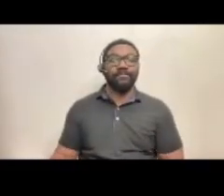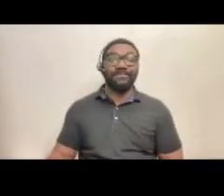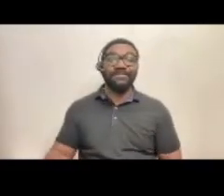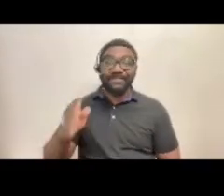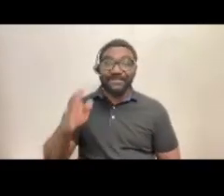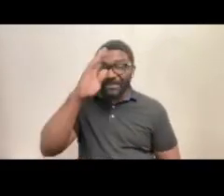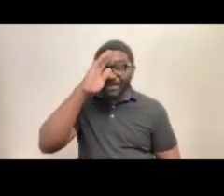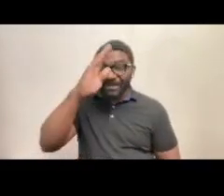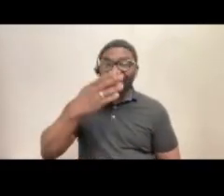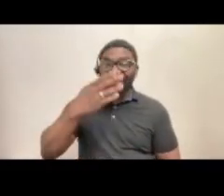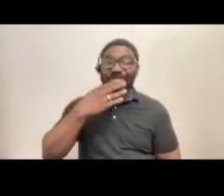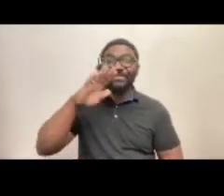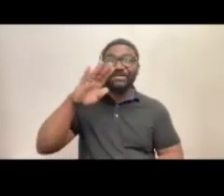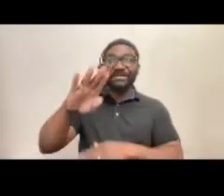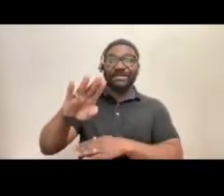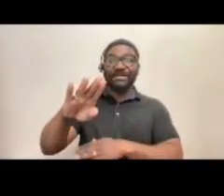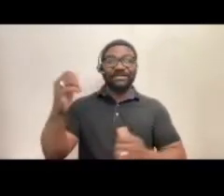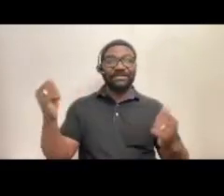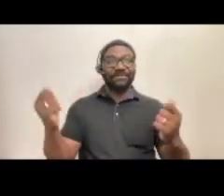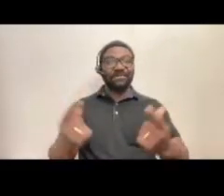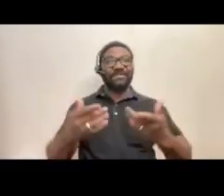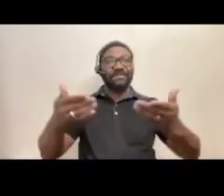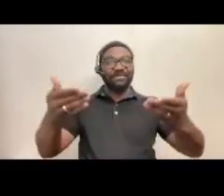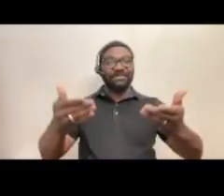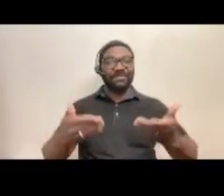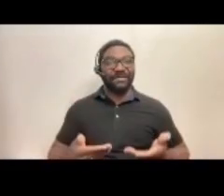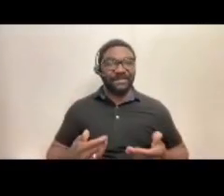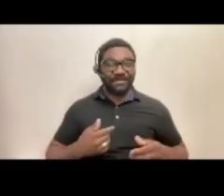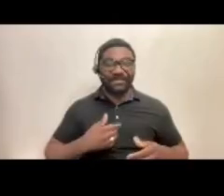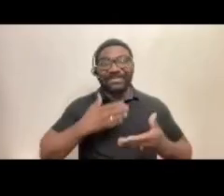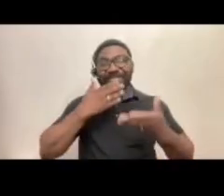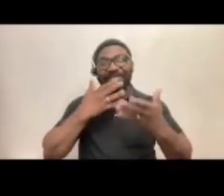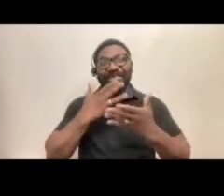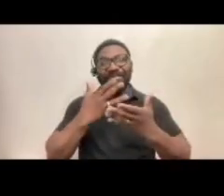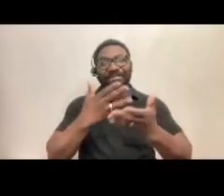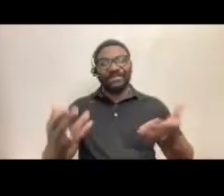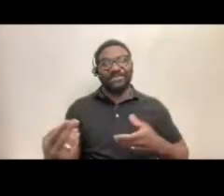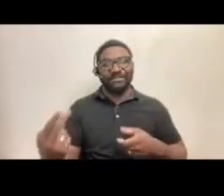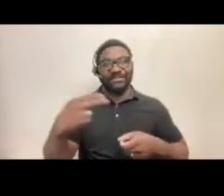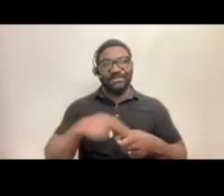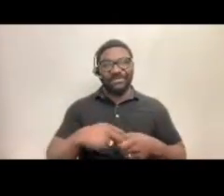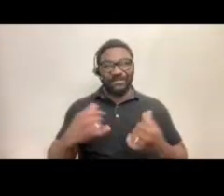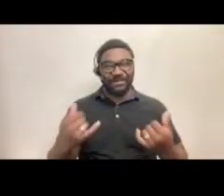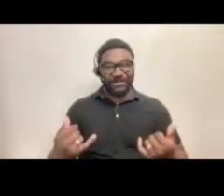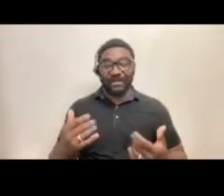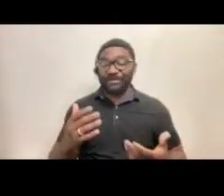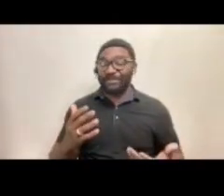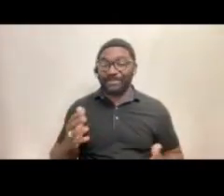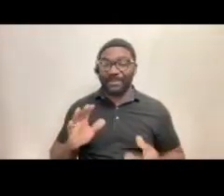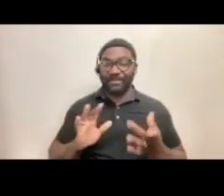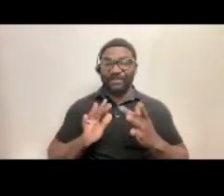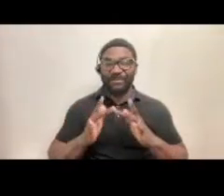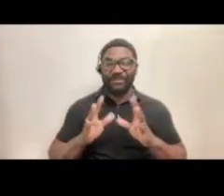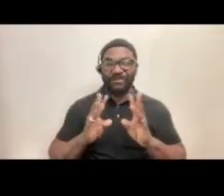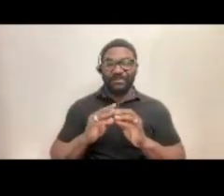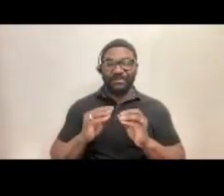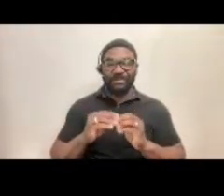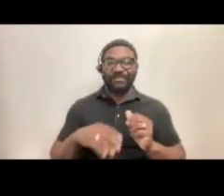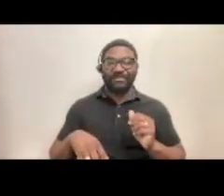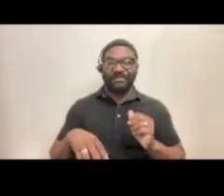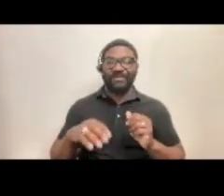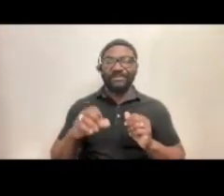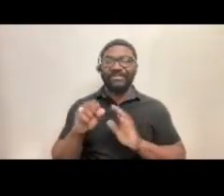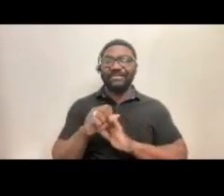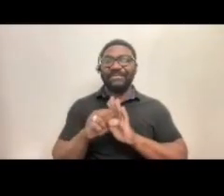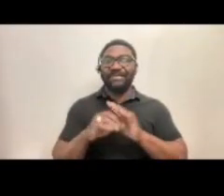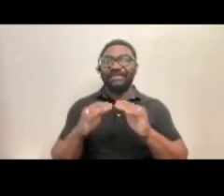Good afternoon, everyone. Welcome. I thank you for joining us today for our webinar, State Level